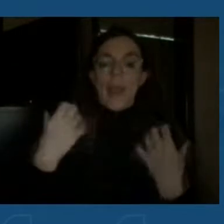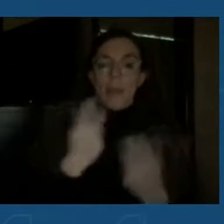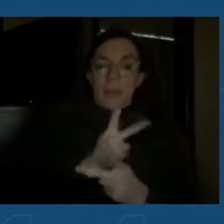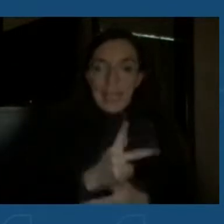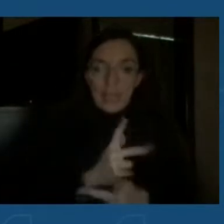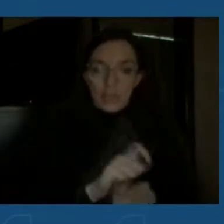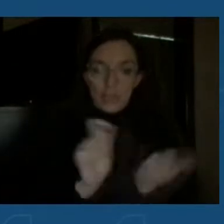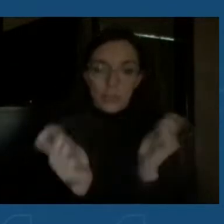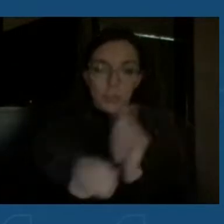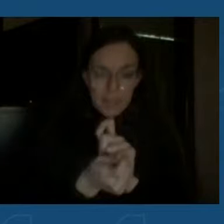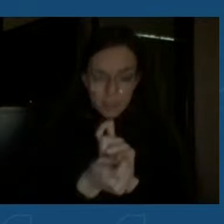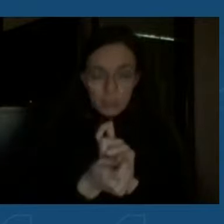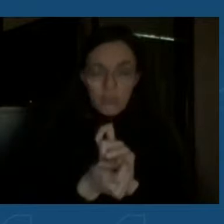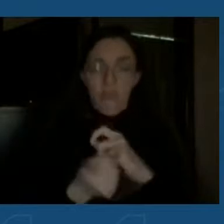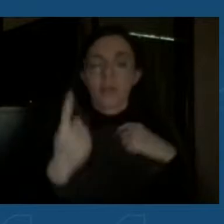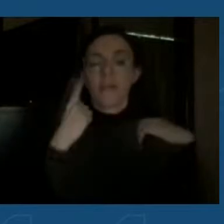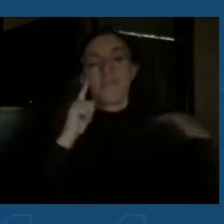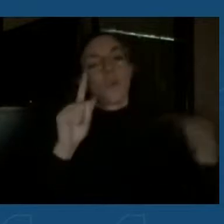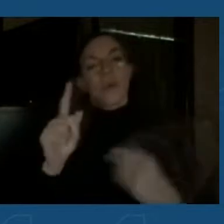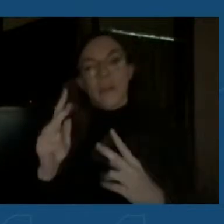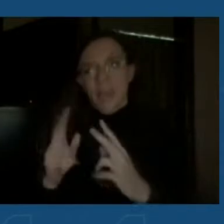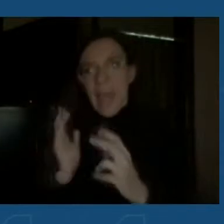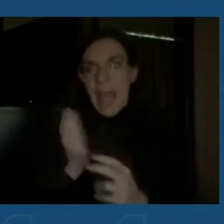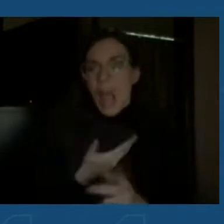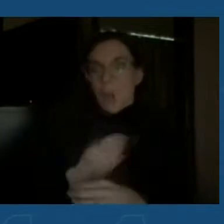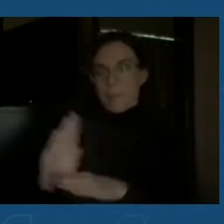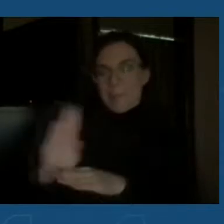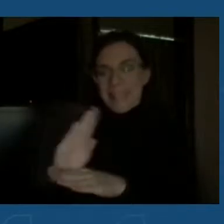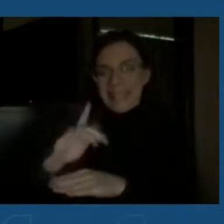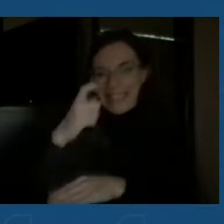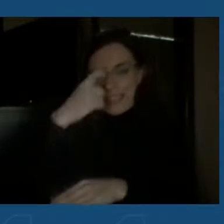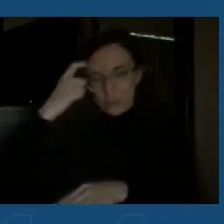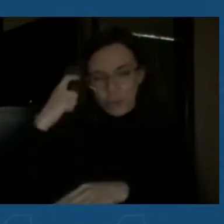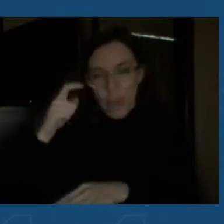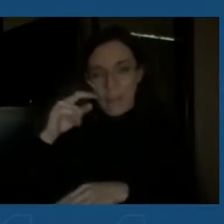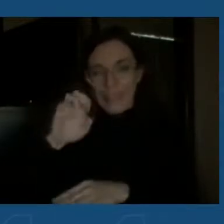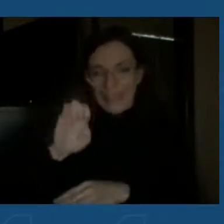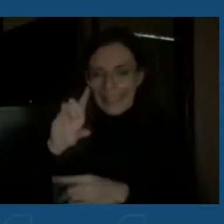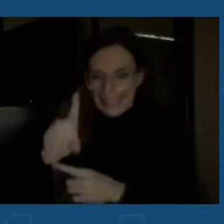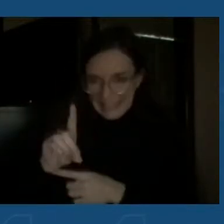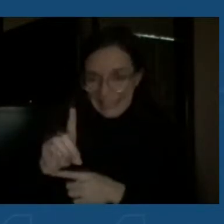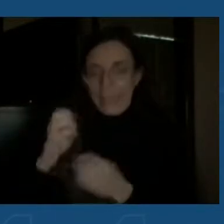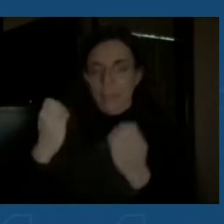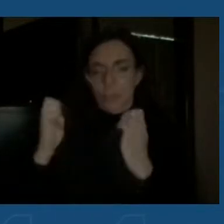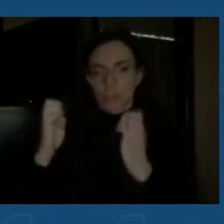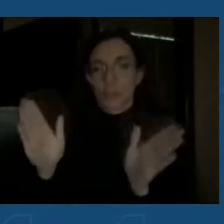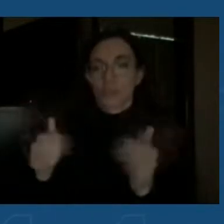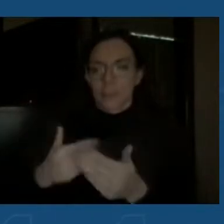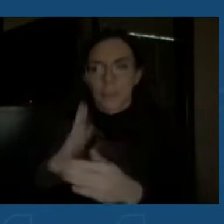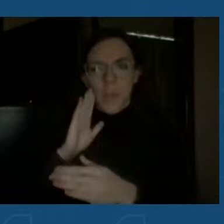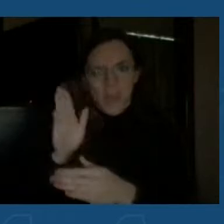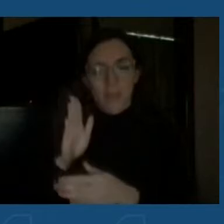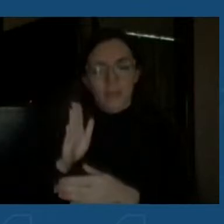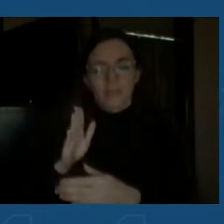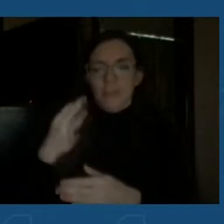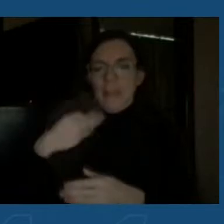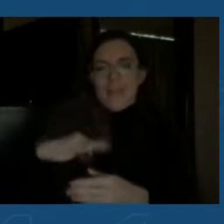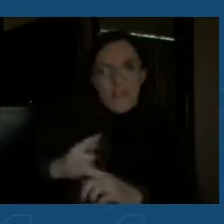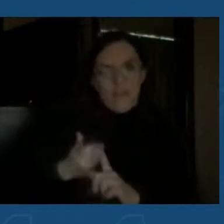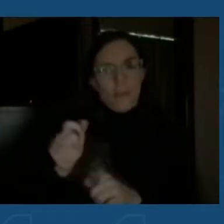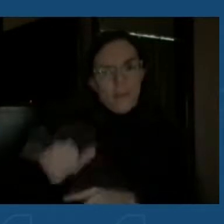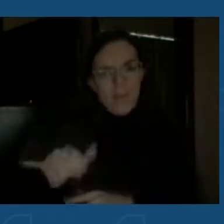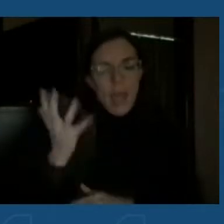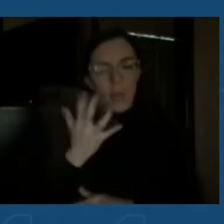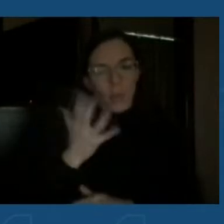busy trauma ED would benefit from greatly. They are extremely busy and they work so hard. They just needed a